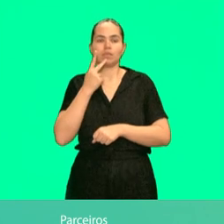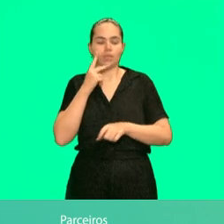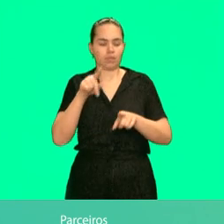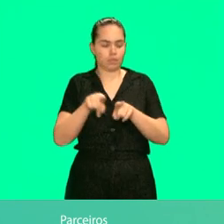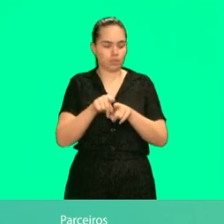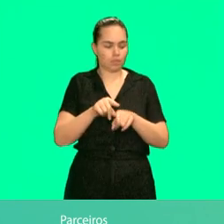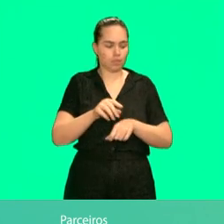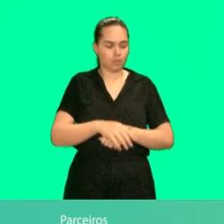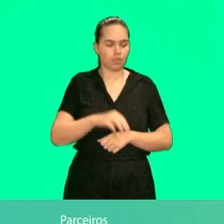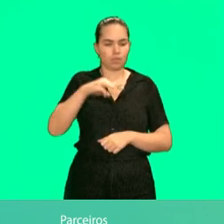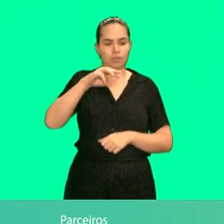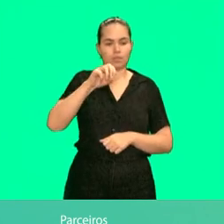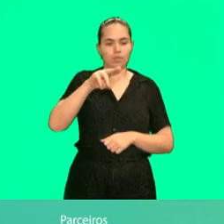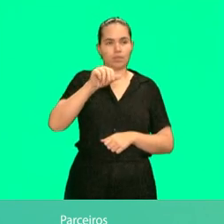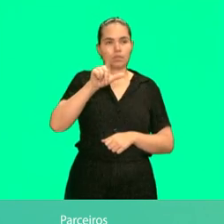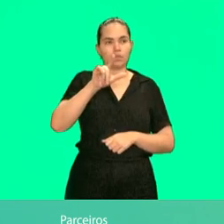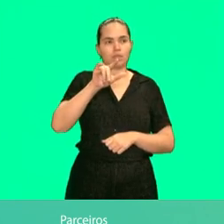Ceará.